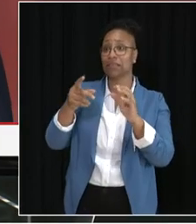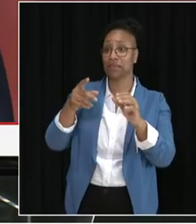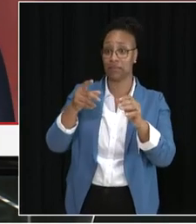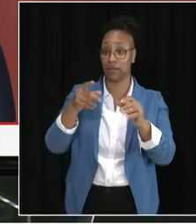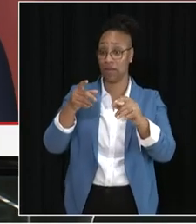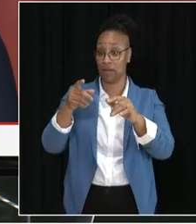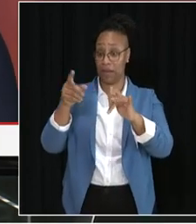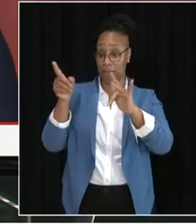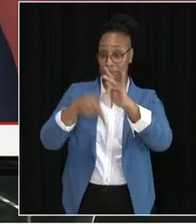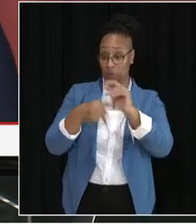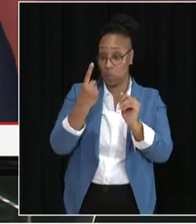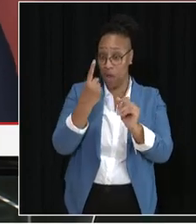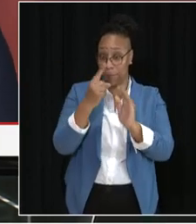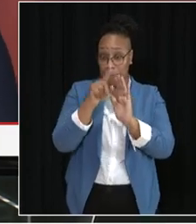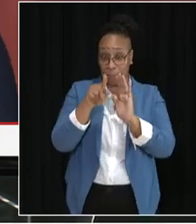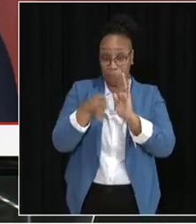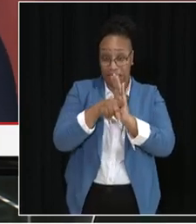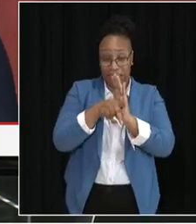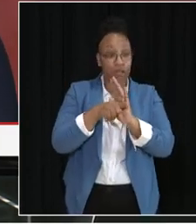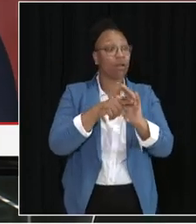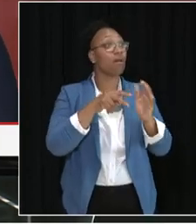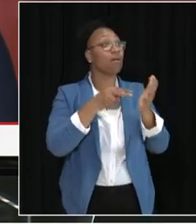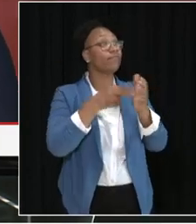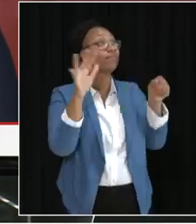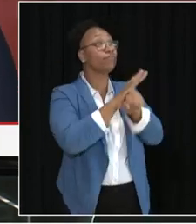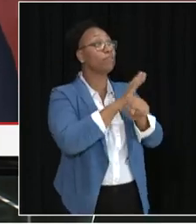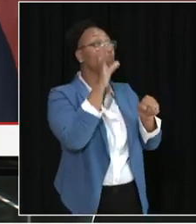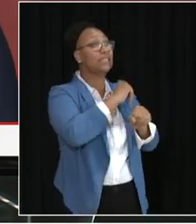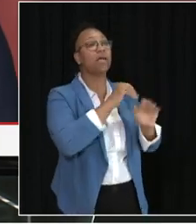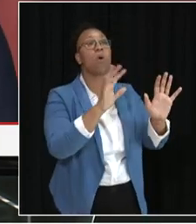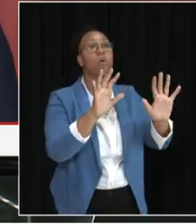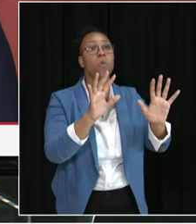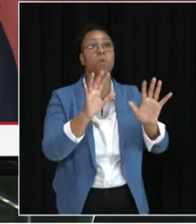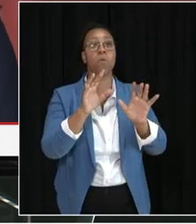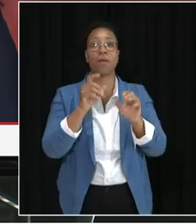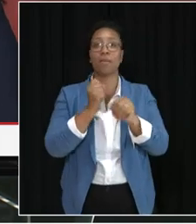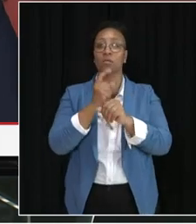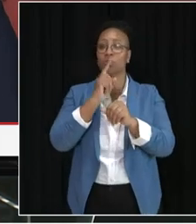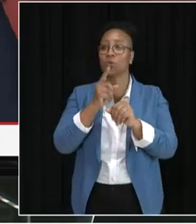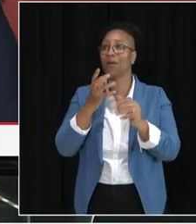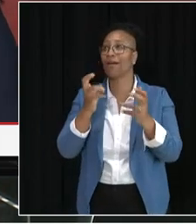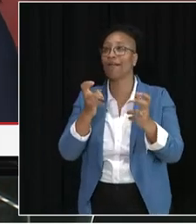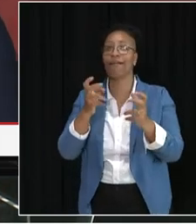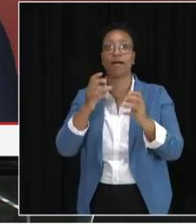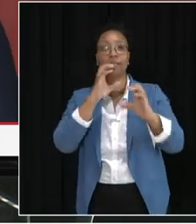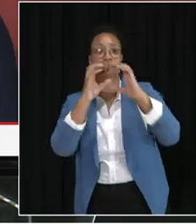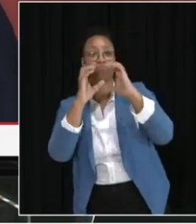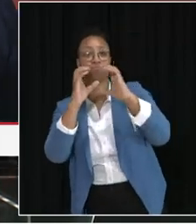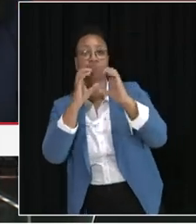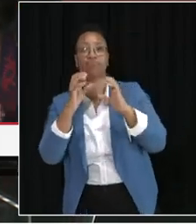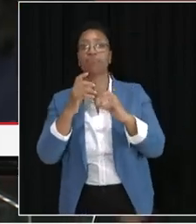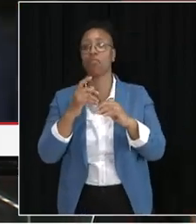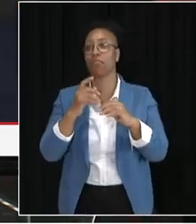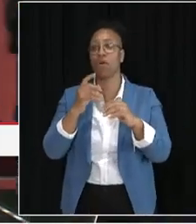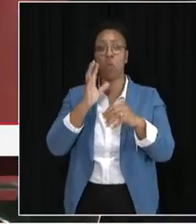et cetera, to follow up with their school's leadership to make sure that they're up to date on the current attendance policies for the district. Thank you. You're welcome.